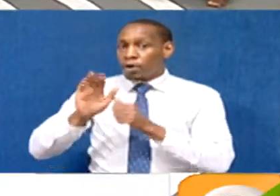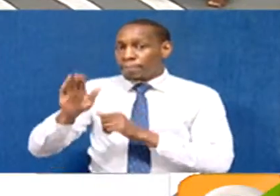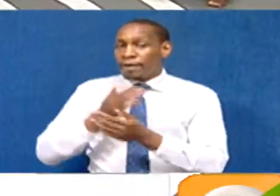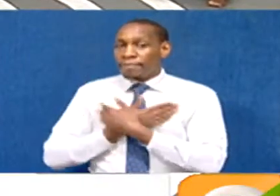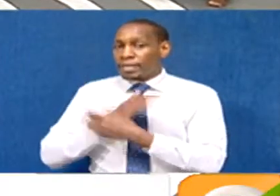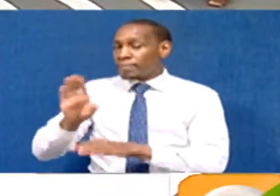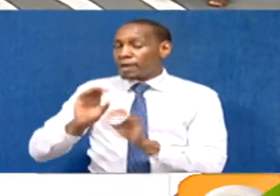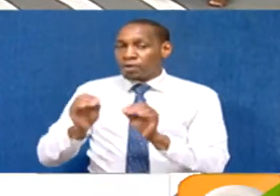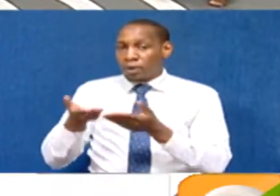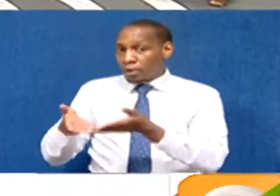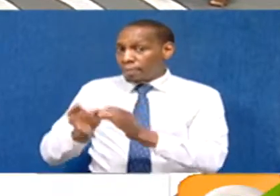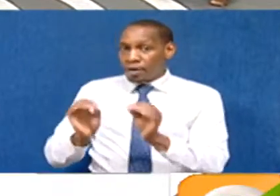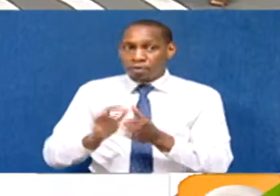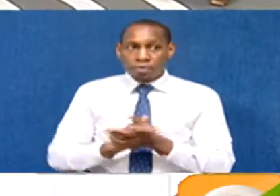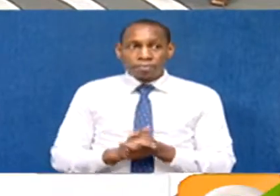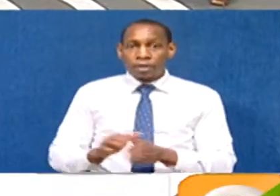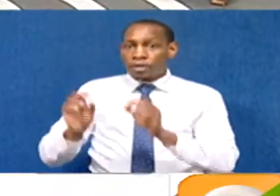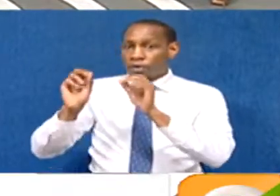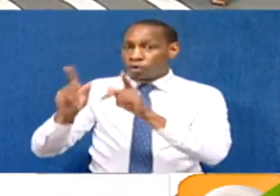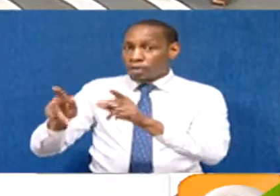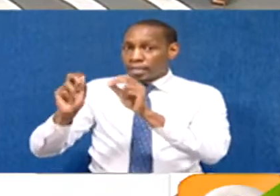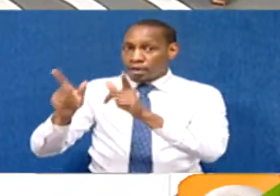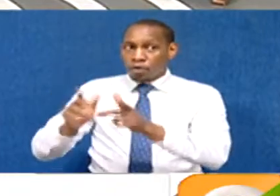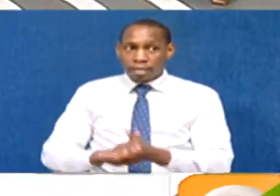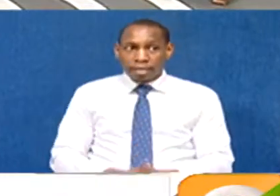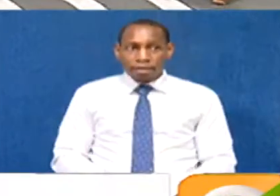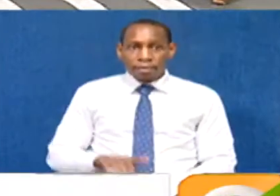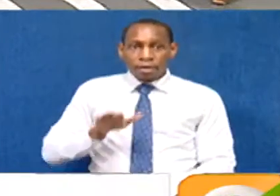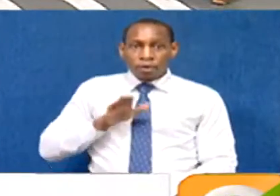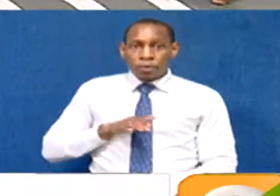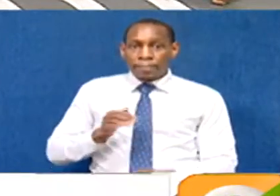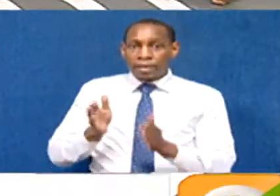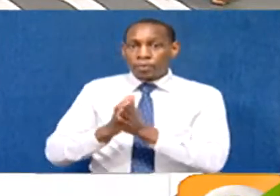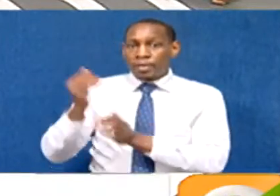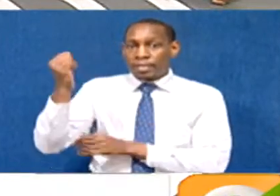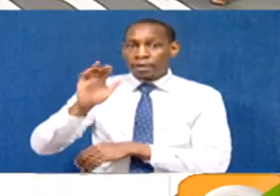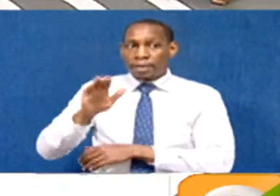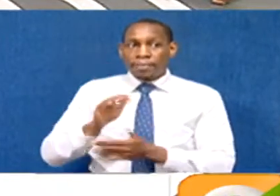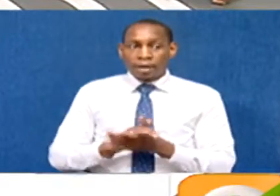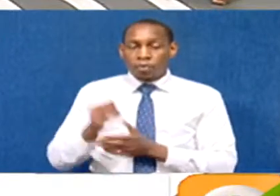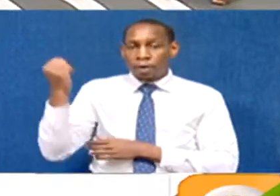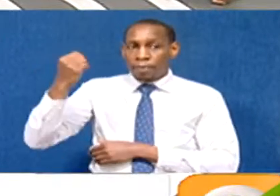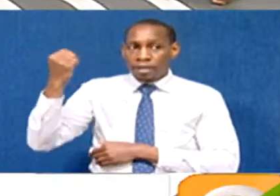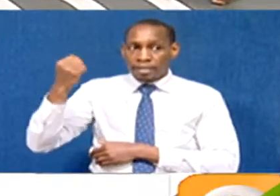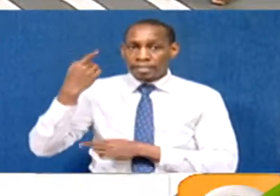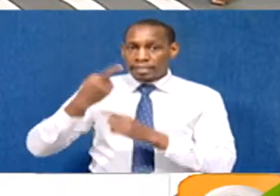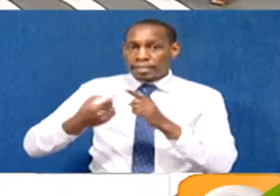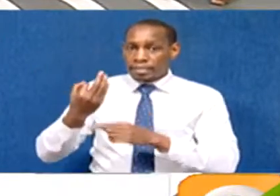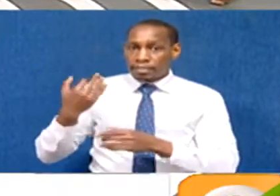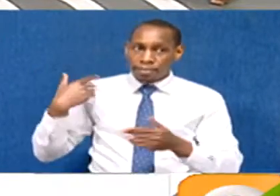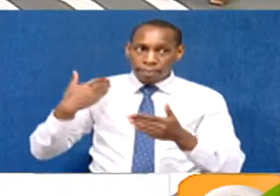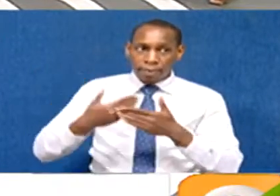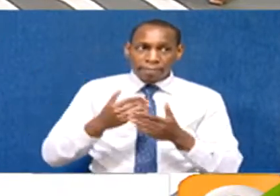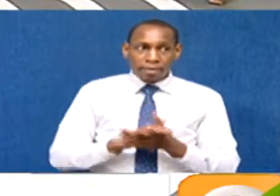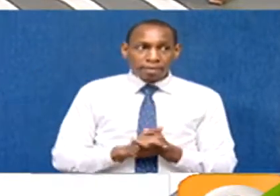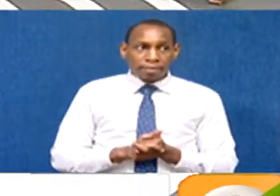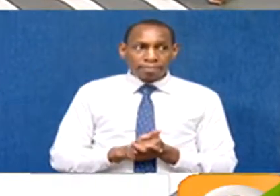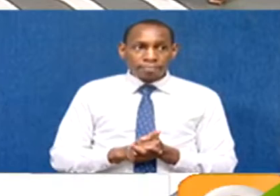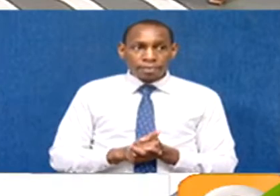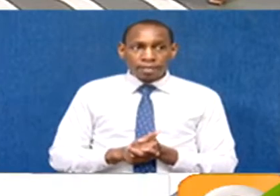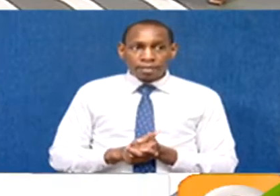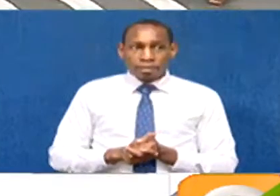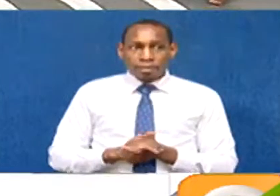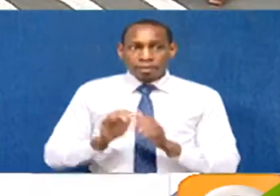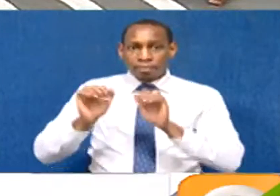colleagues. They're not here. I'm talking about my colleagues. Okay. Women and politics. You have been in this game for a few years. Can